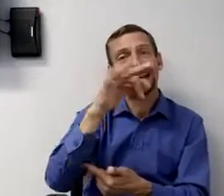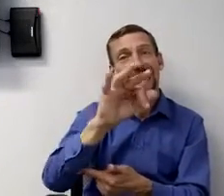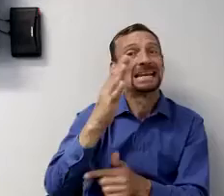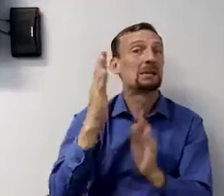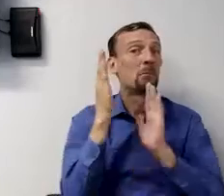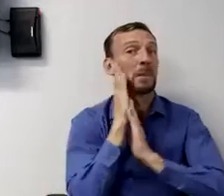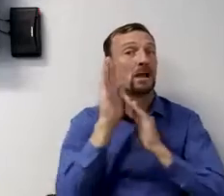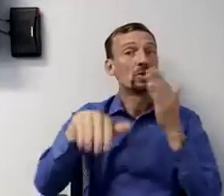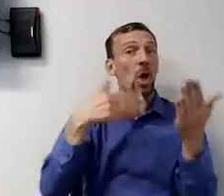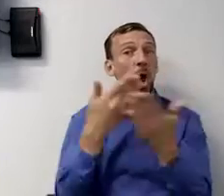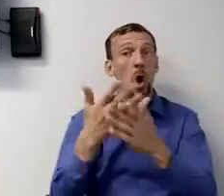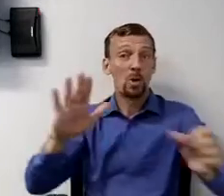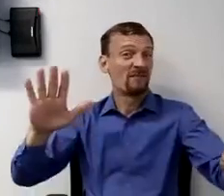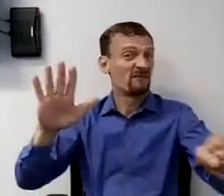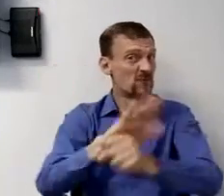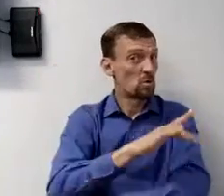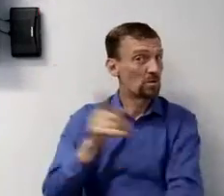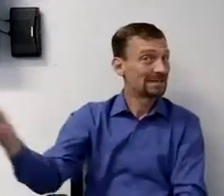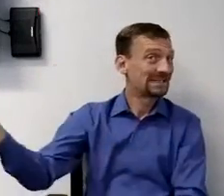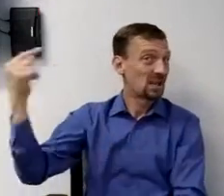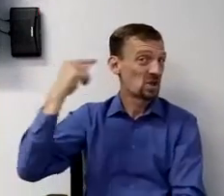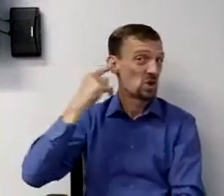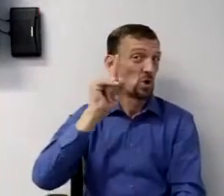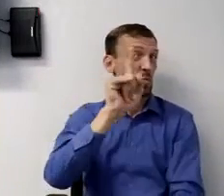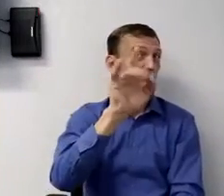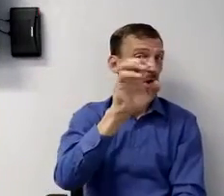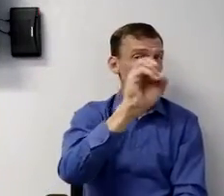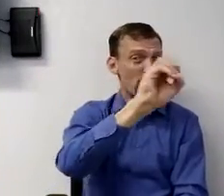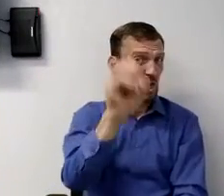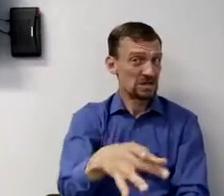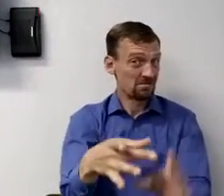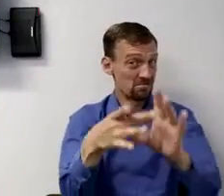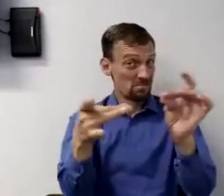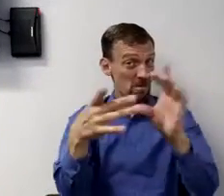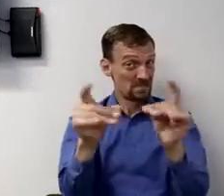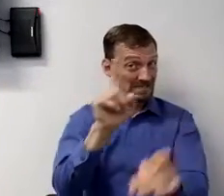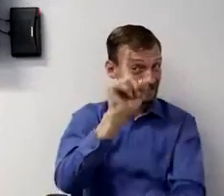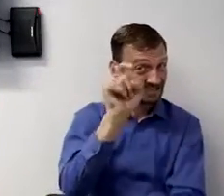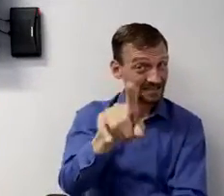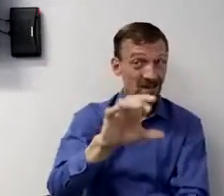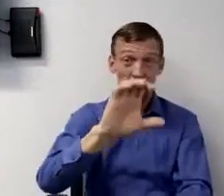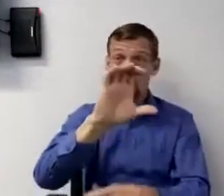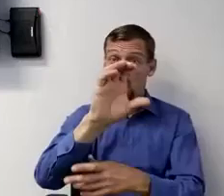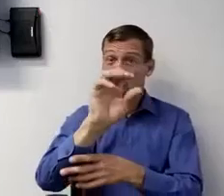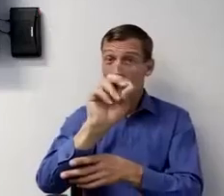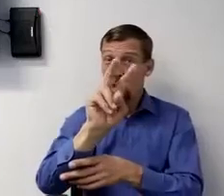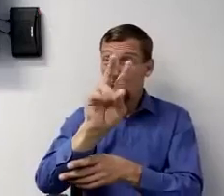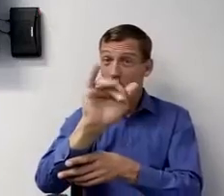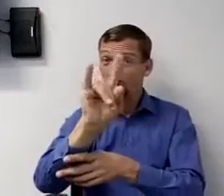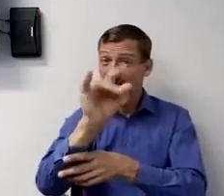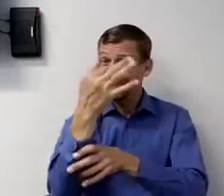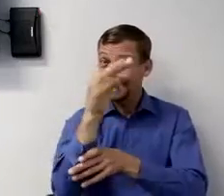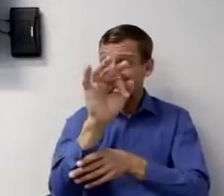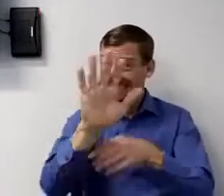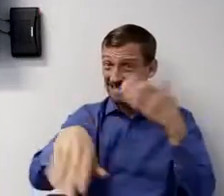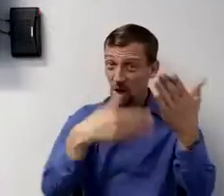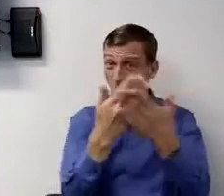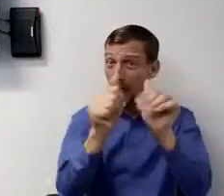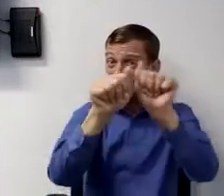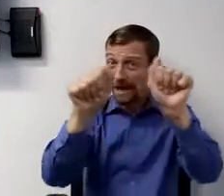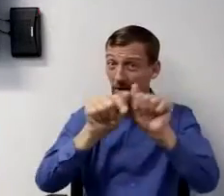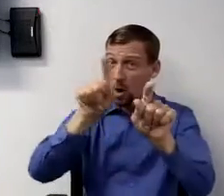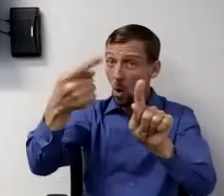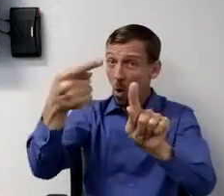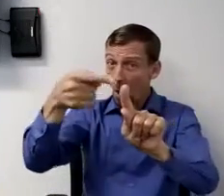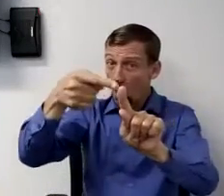full? He heard a 100% comment at the beginning of the session. Right. So are COVID areas? No. Sorry, Dr. Wynn,